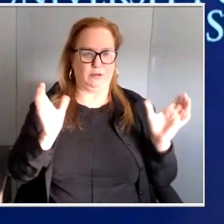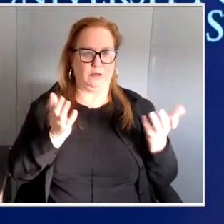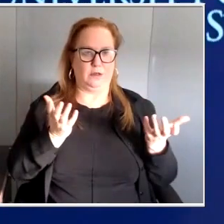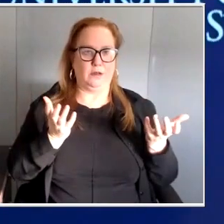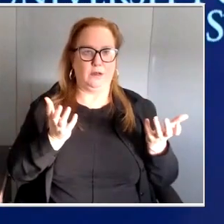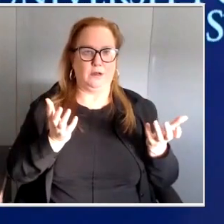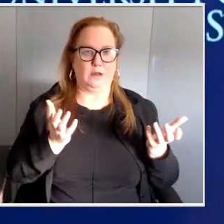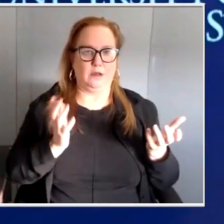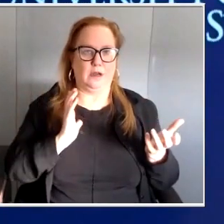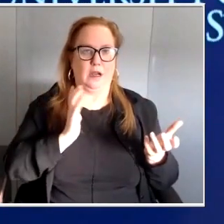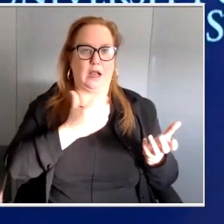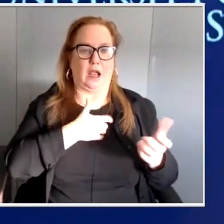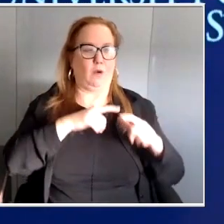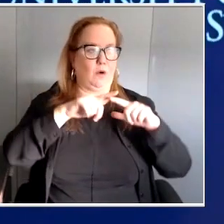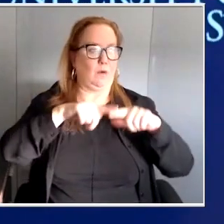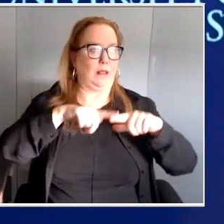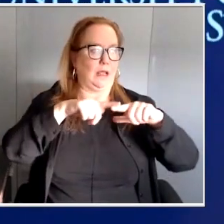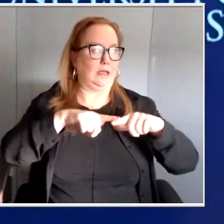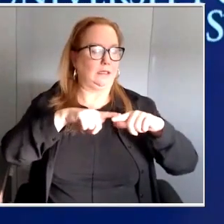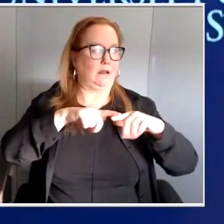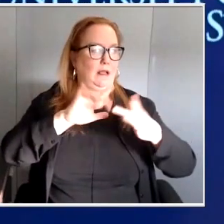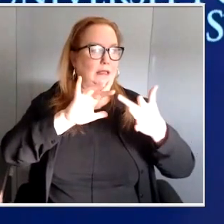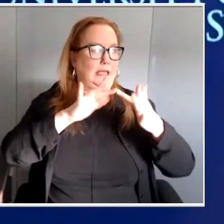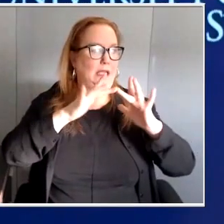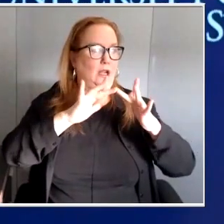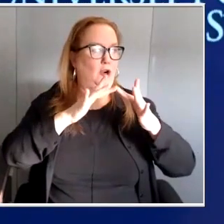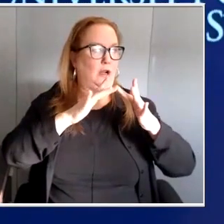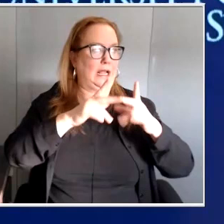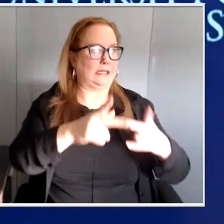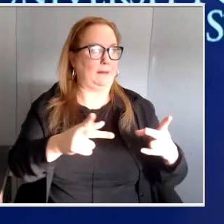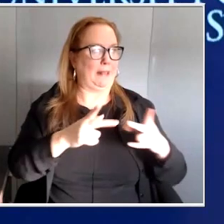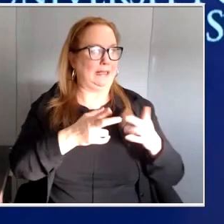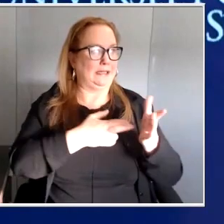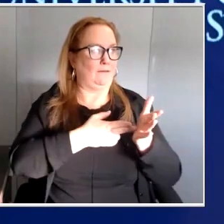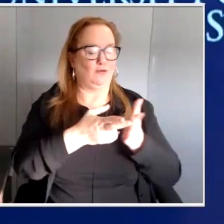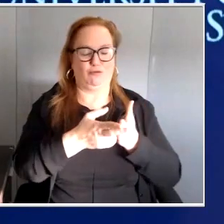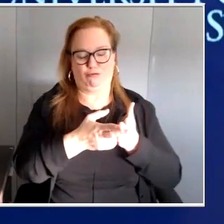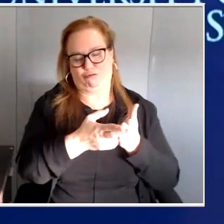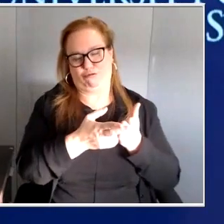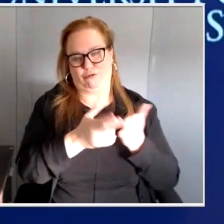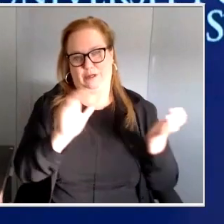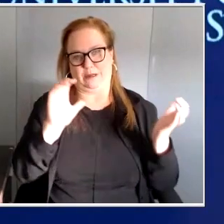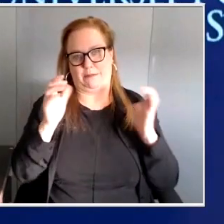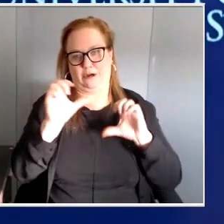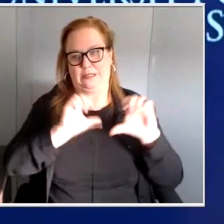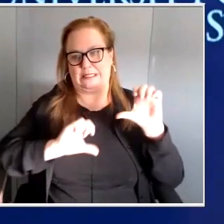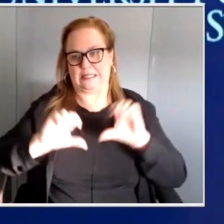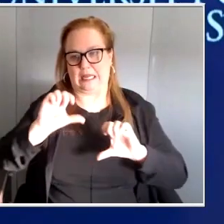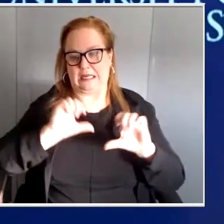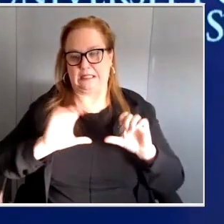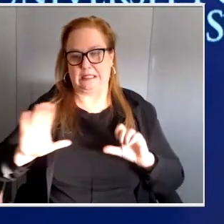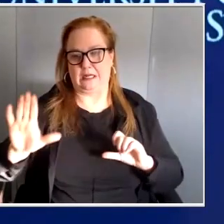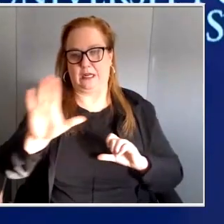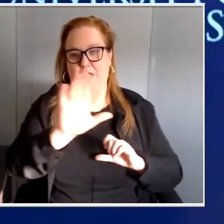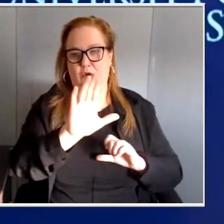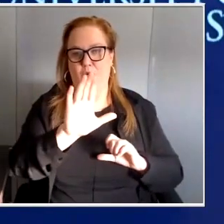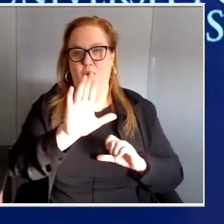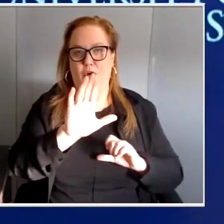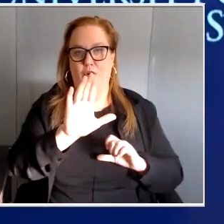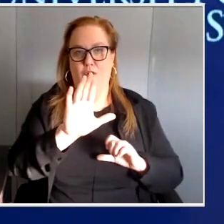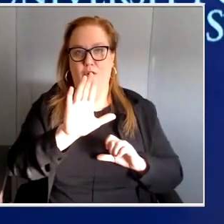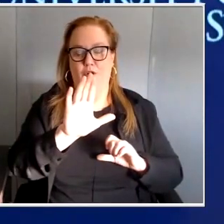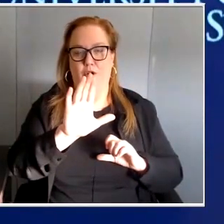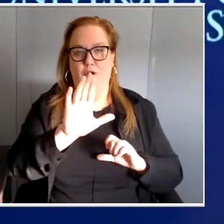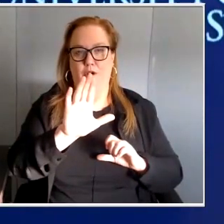Our reliance on the internet as a source of truth, as opposed to science, and the